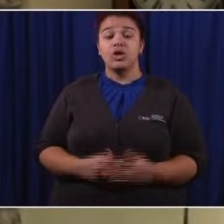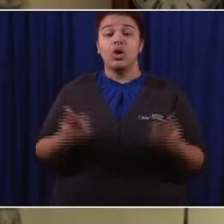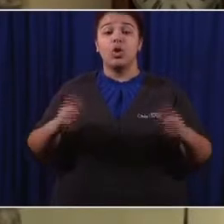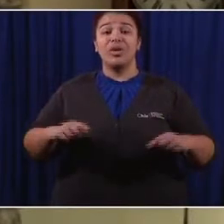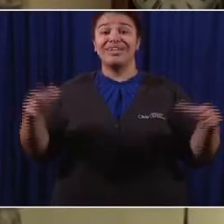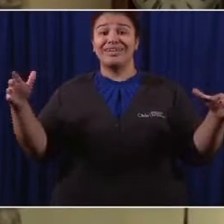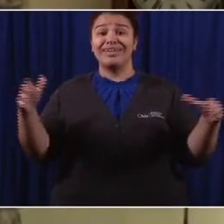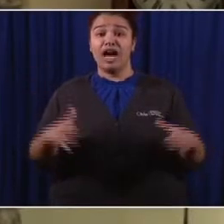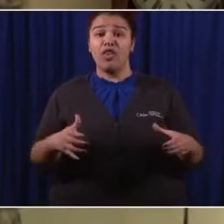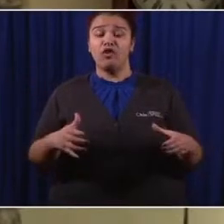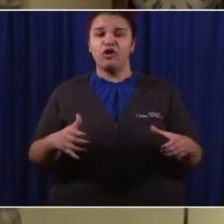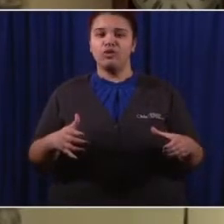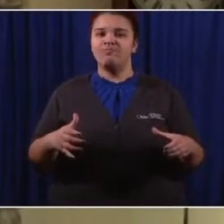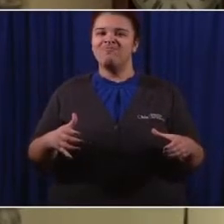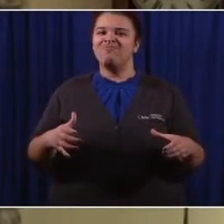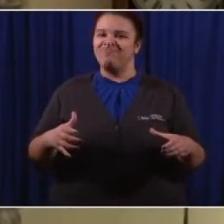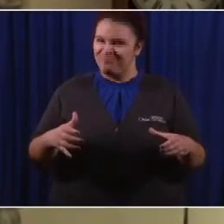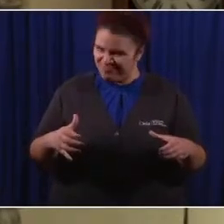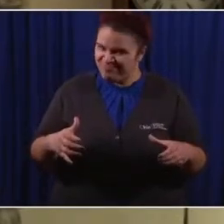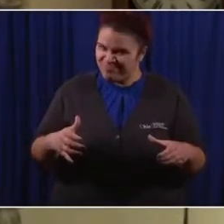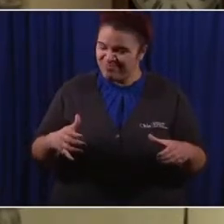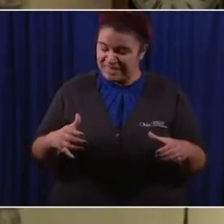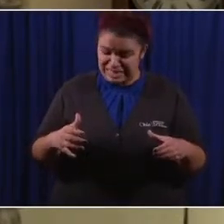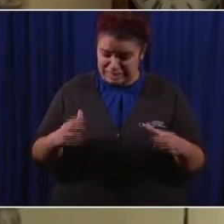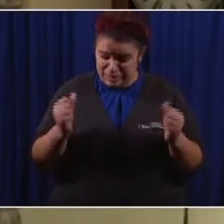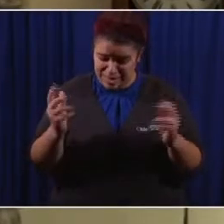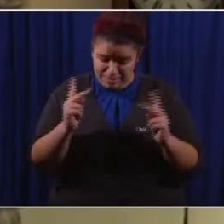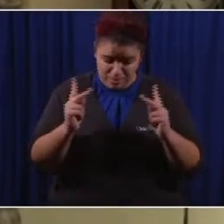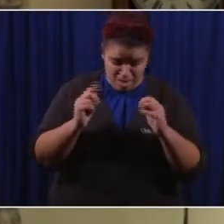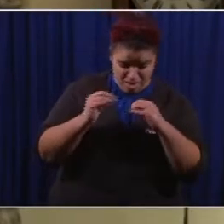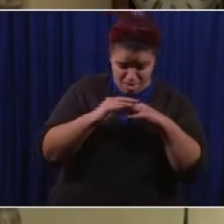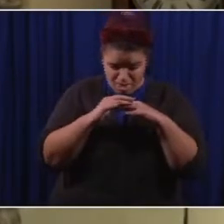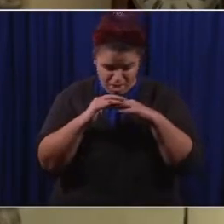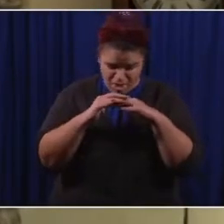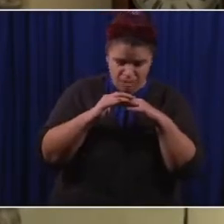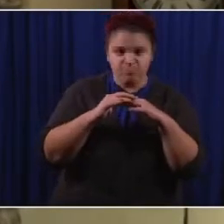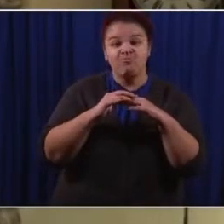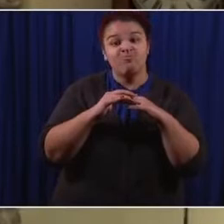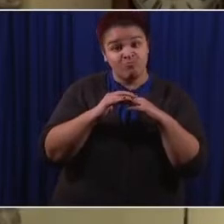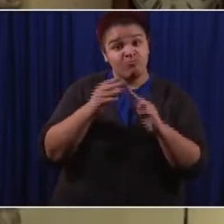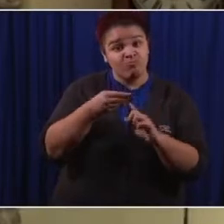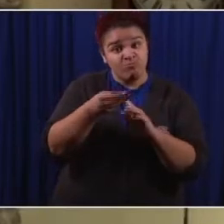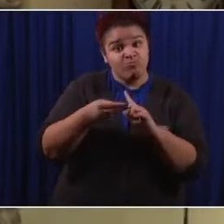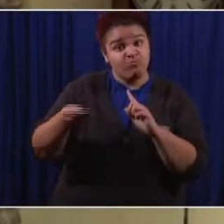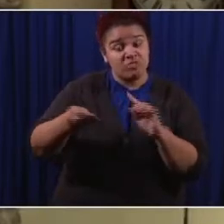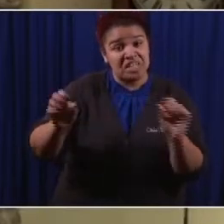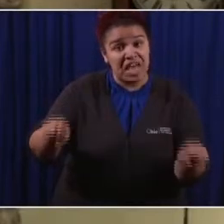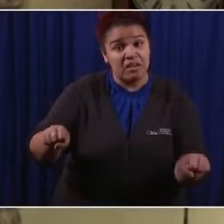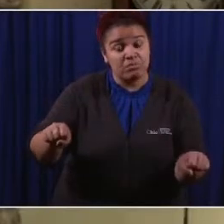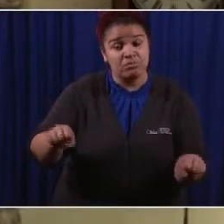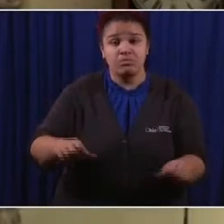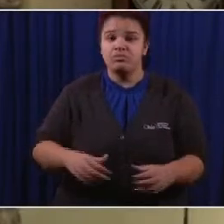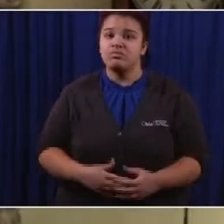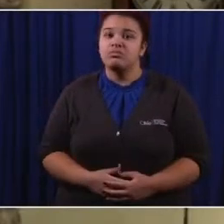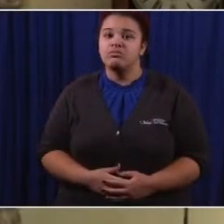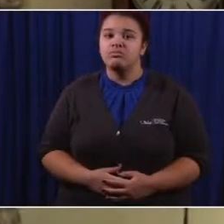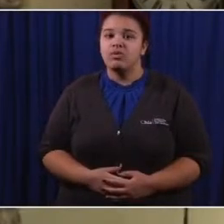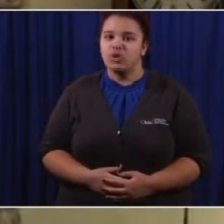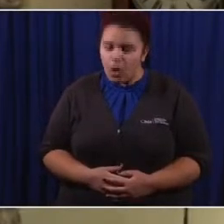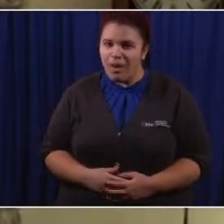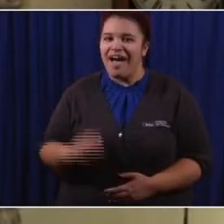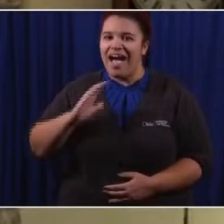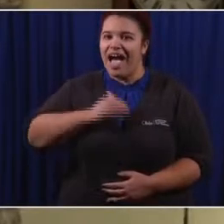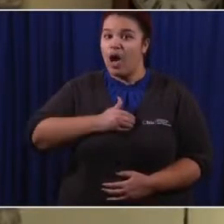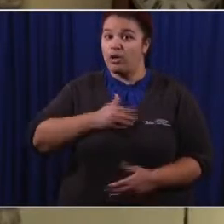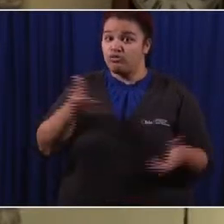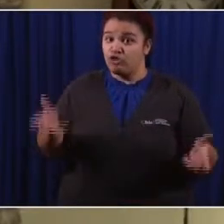can lead to spread. We know that. That's a fact. And so the basics have not changed. We also know that